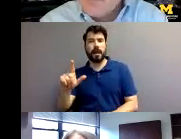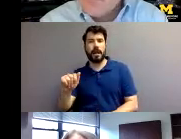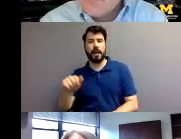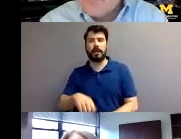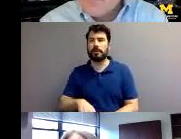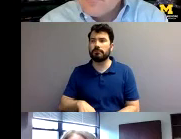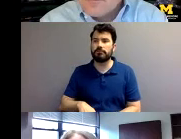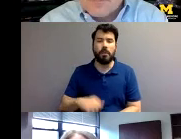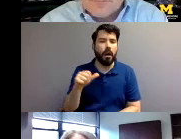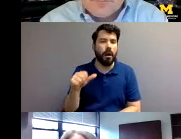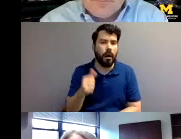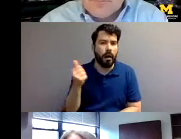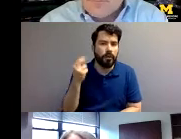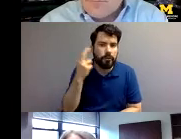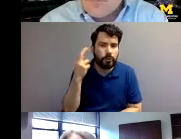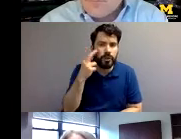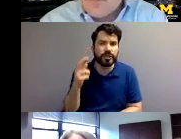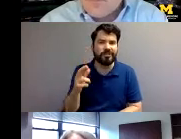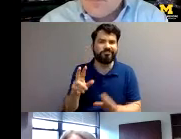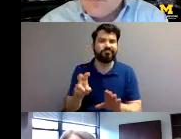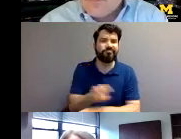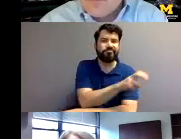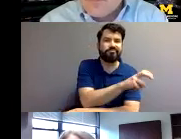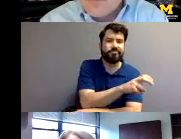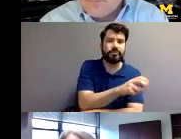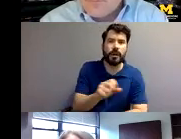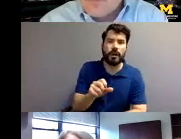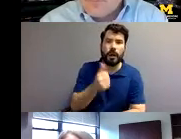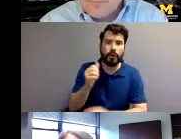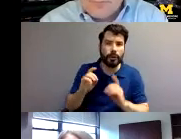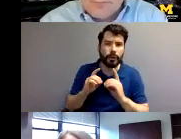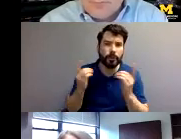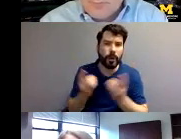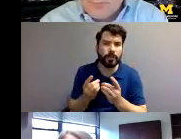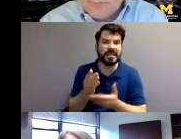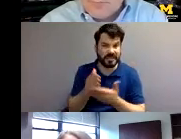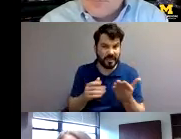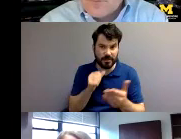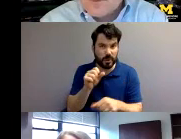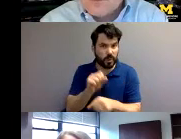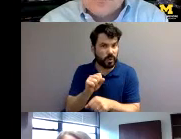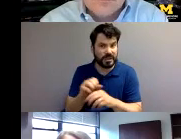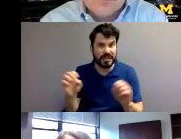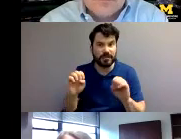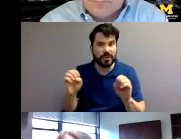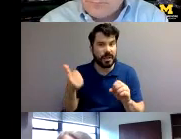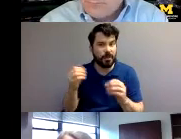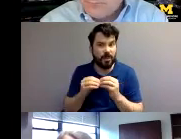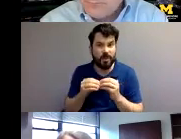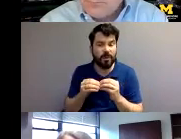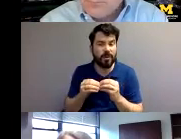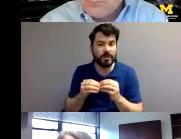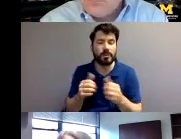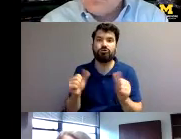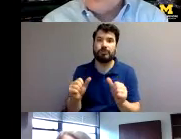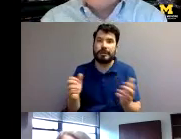longer working here. Some have transferred into other departments. And so we continue to try to, once again, increase